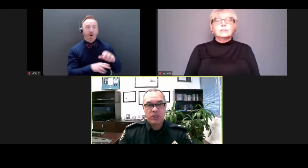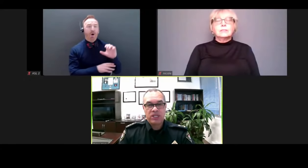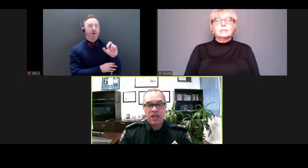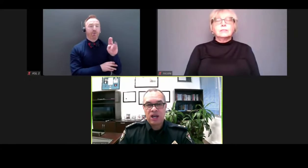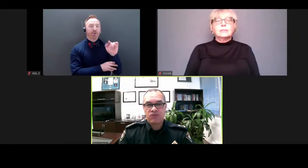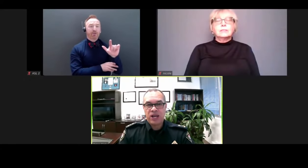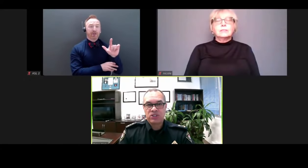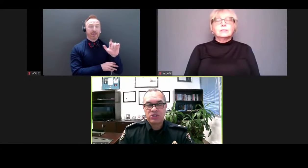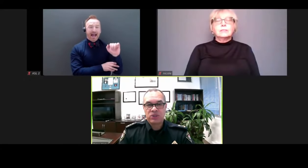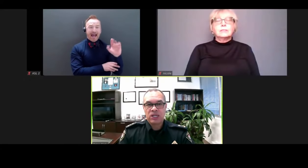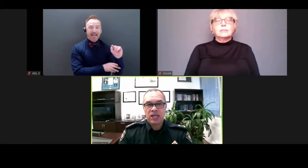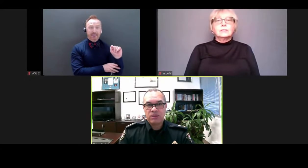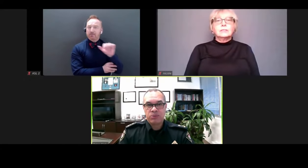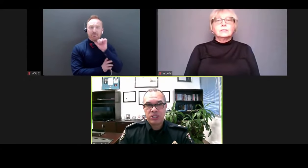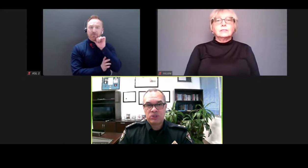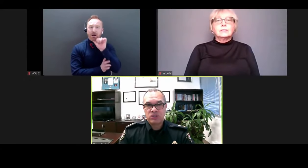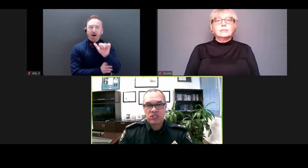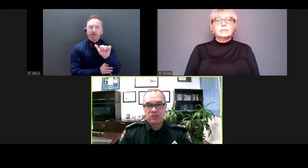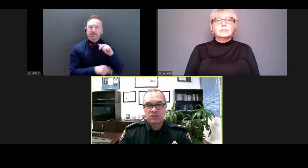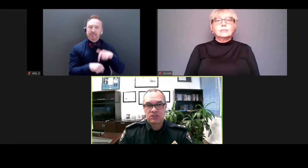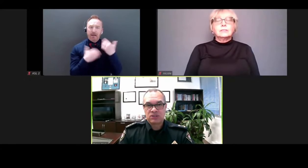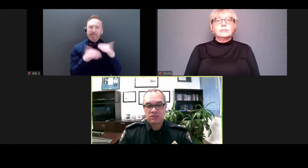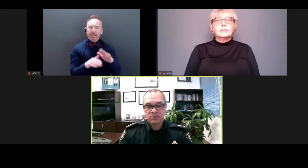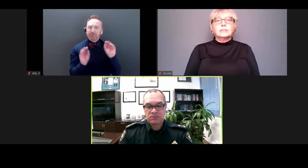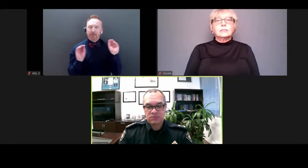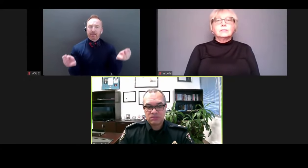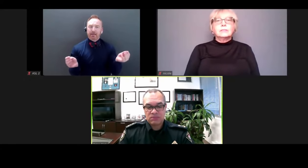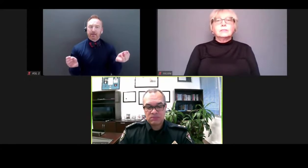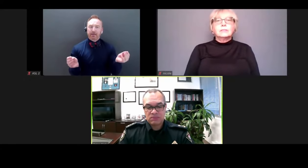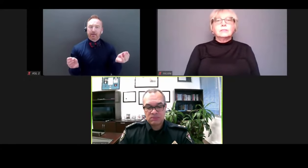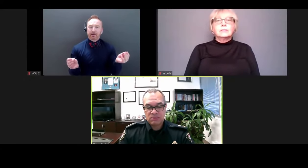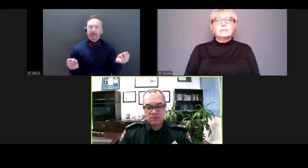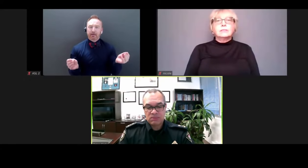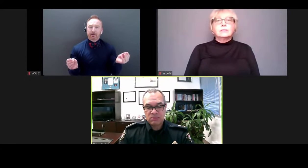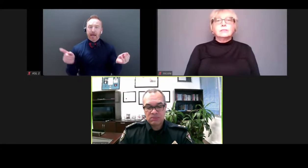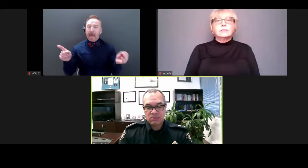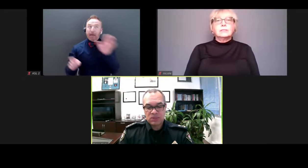that we cannot find you and bring you to justice.